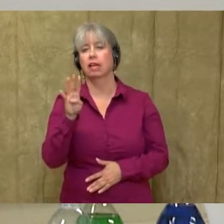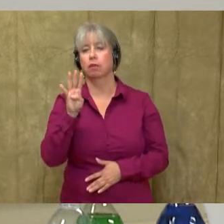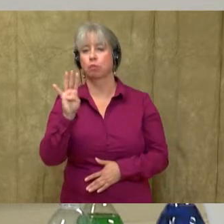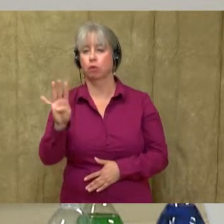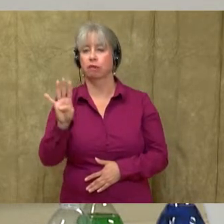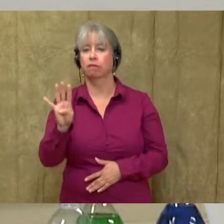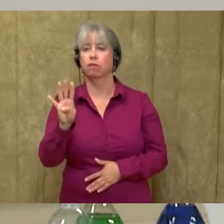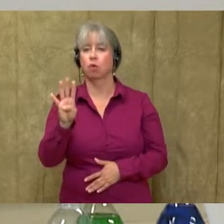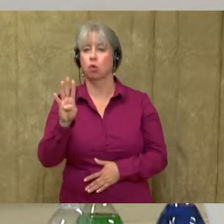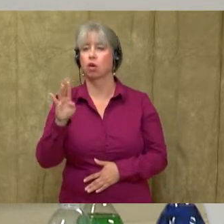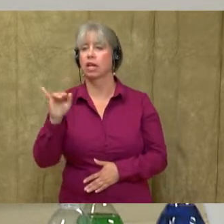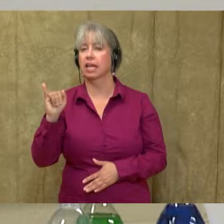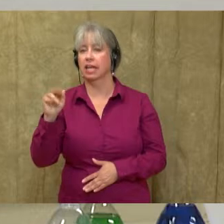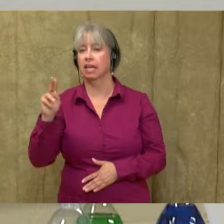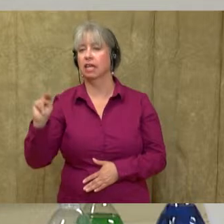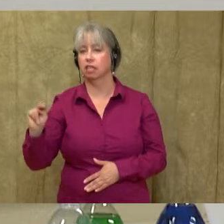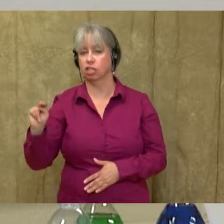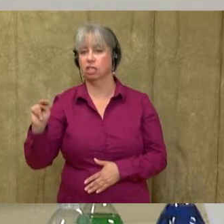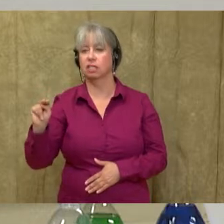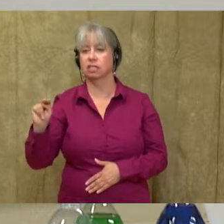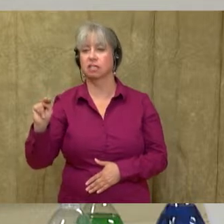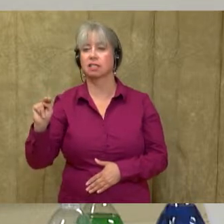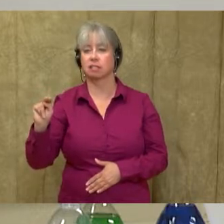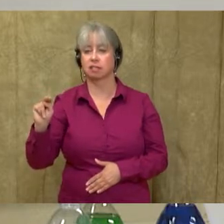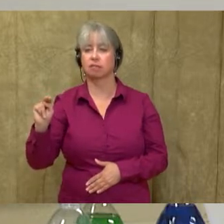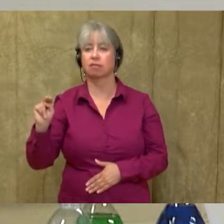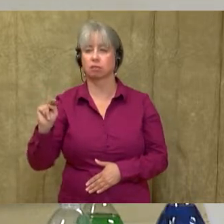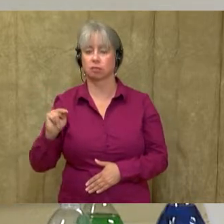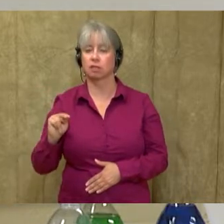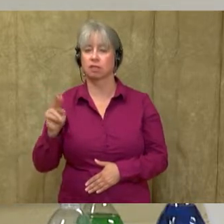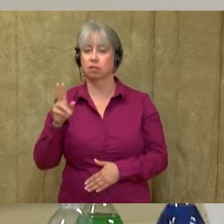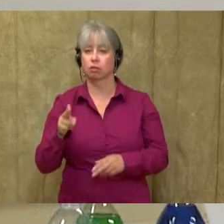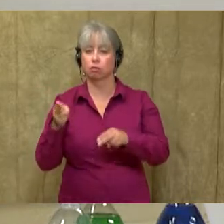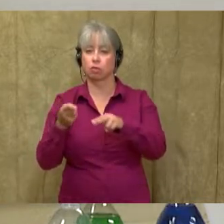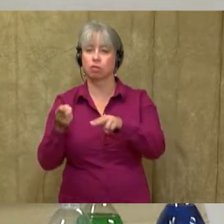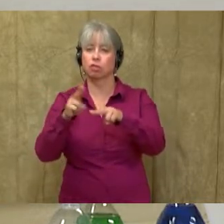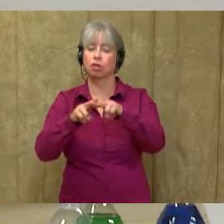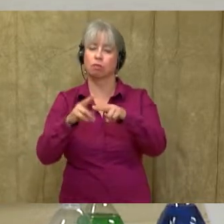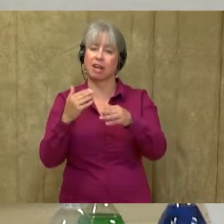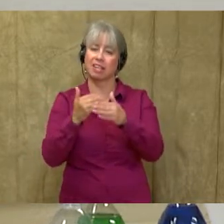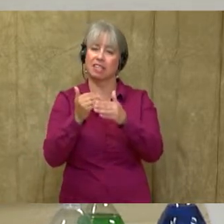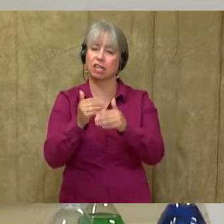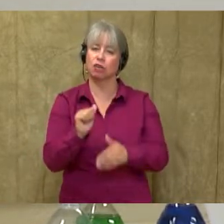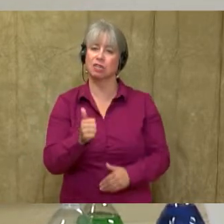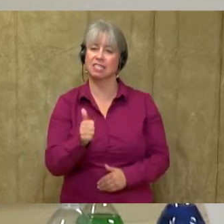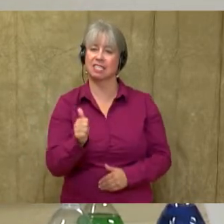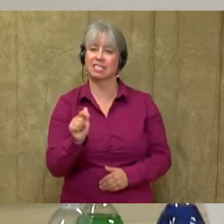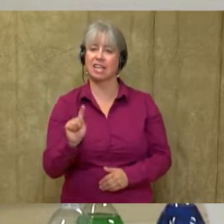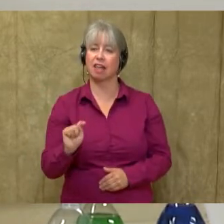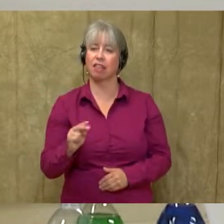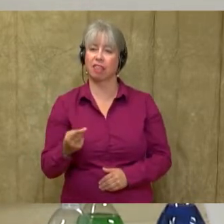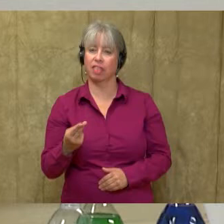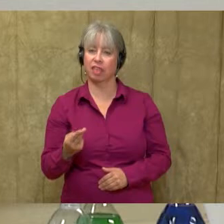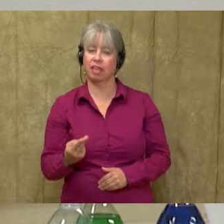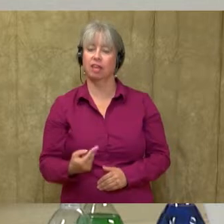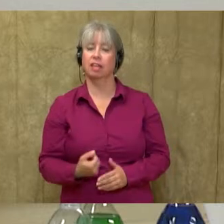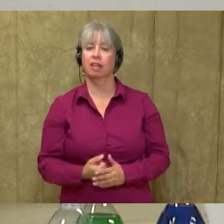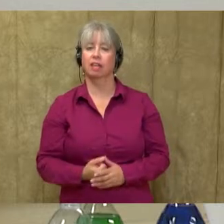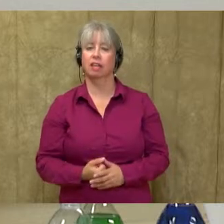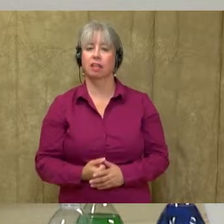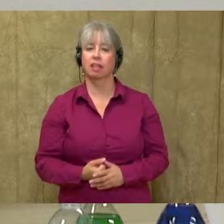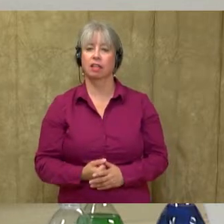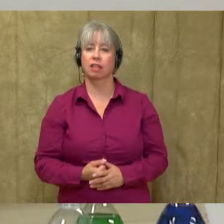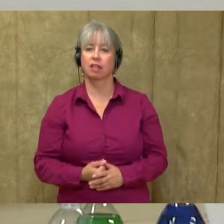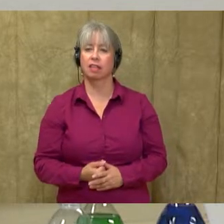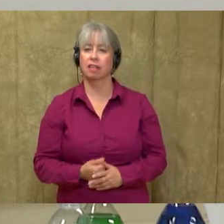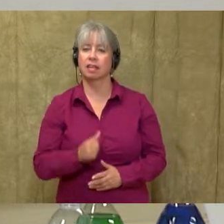8.4, okay? 8.4, we're going to round it to the 10th. And that is actually not the circumference. I wrote that wrong